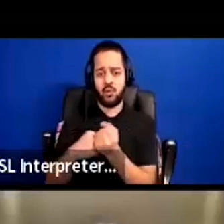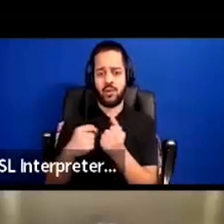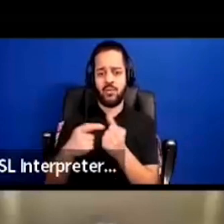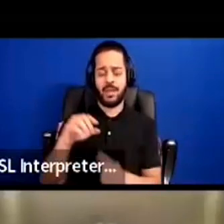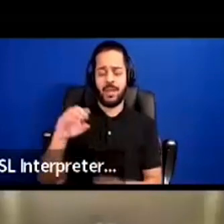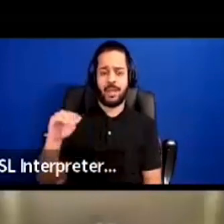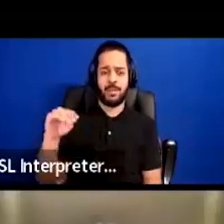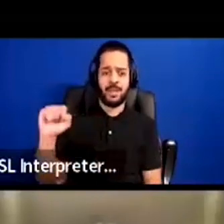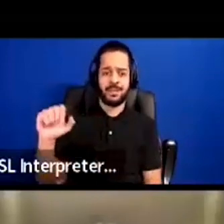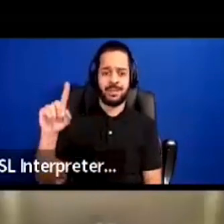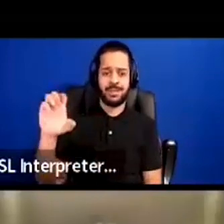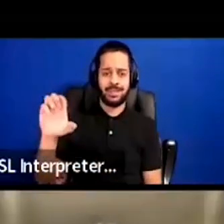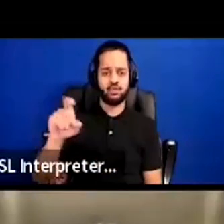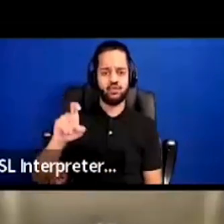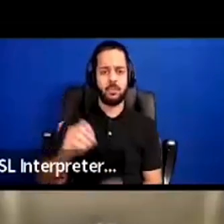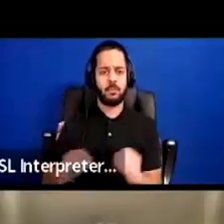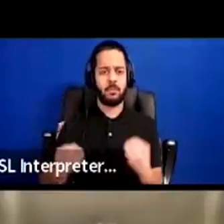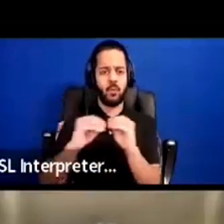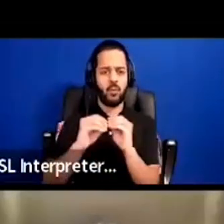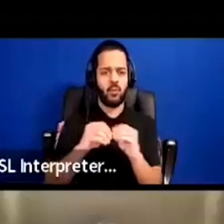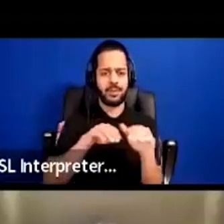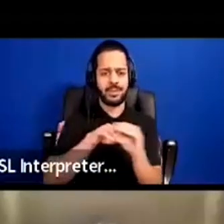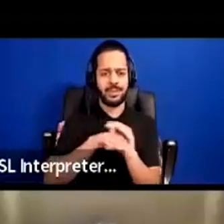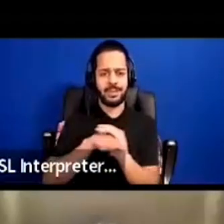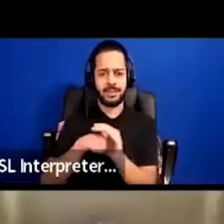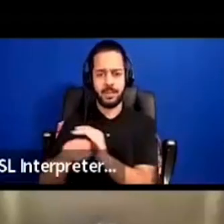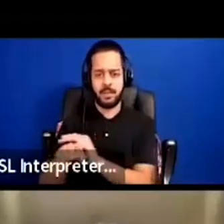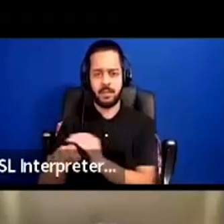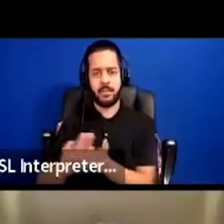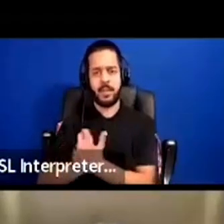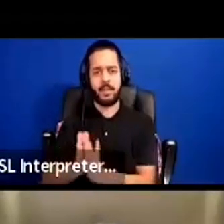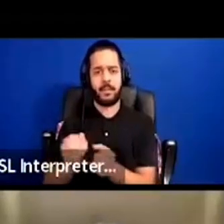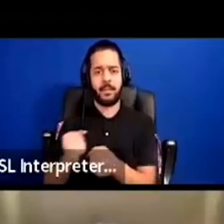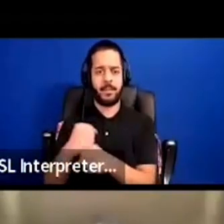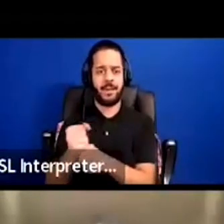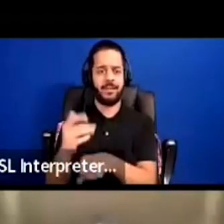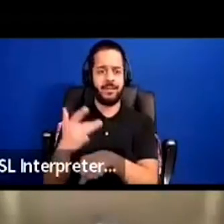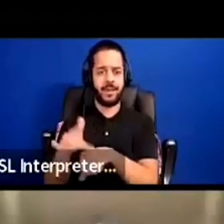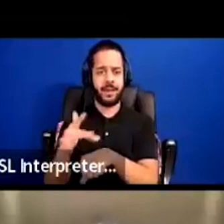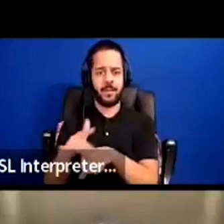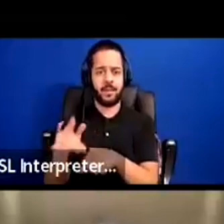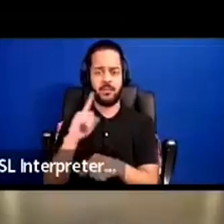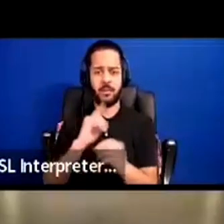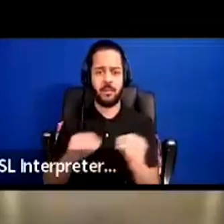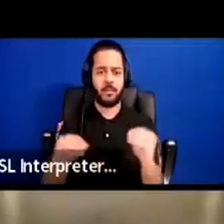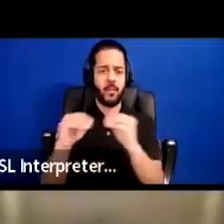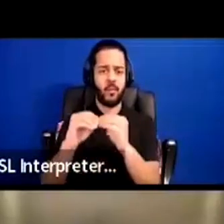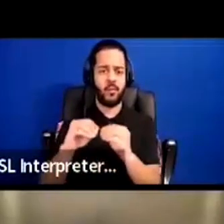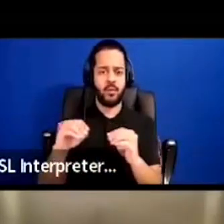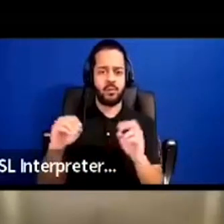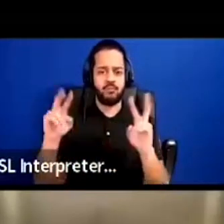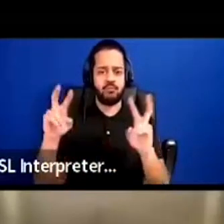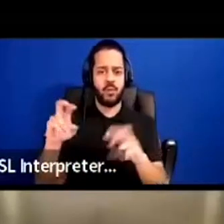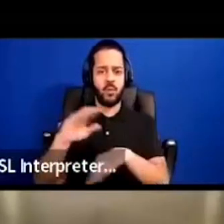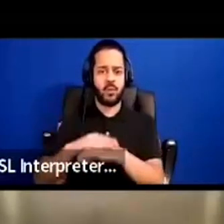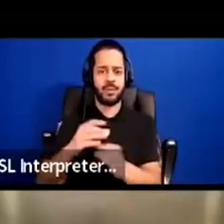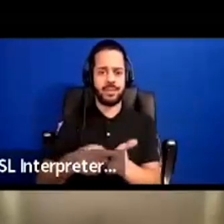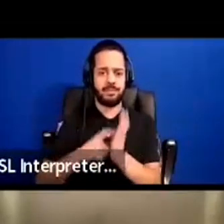be more accessible and be made available on a more on-demand basis